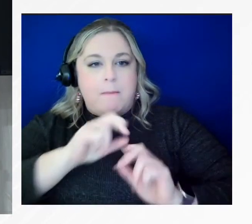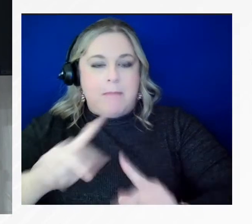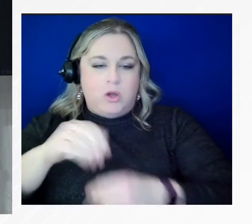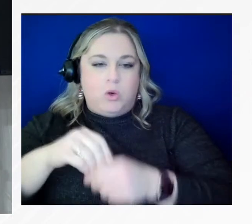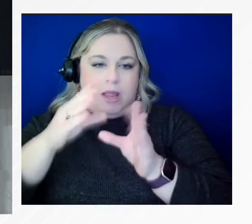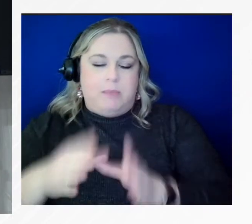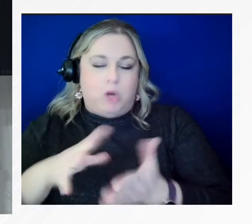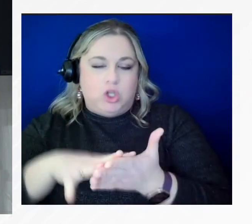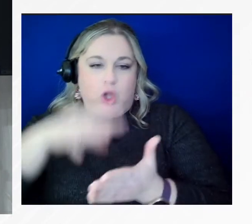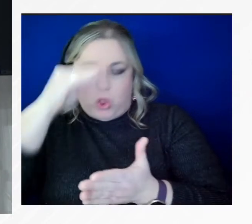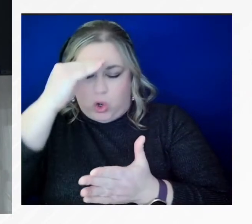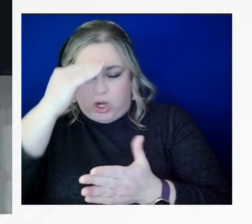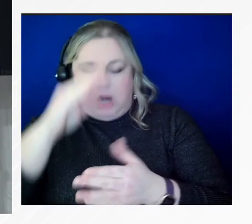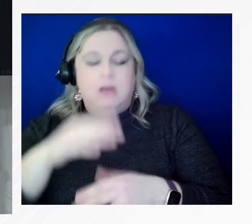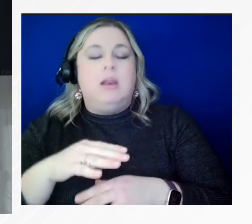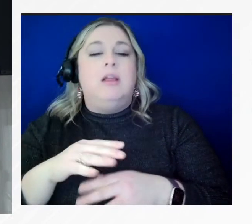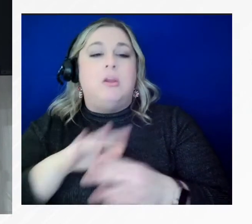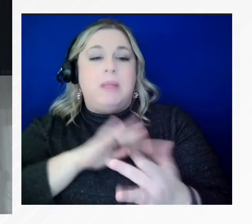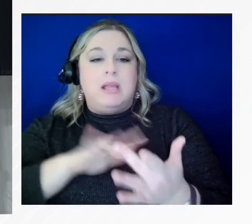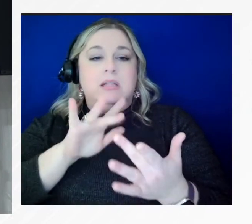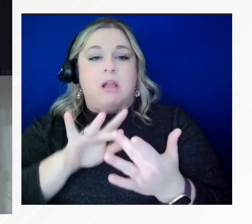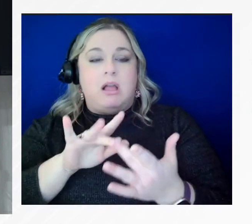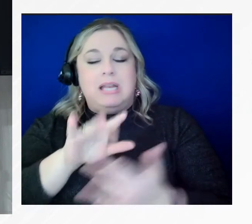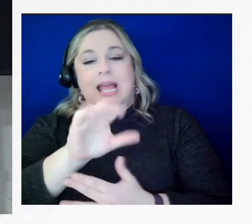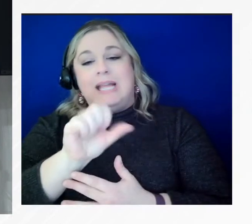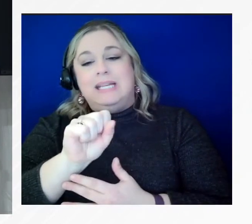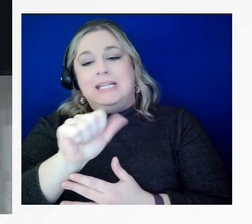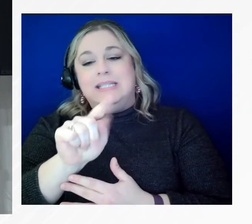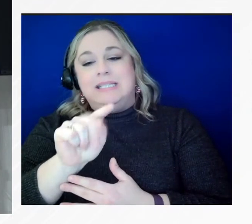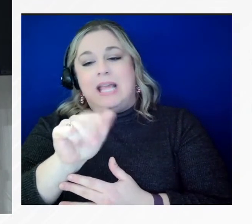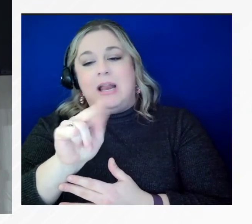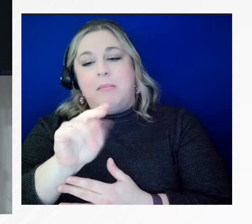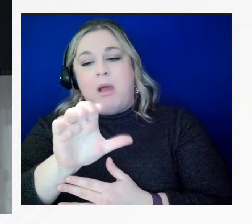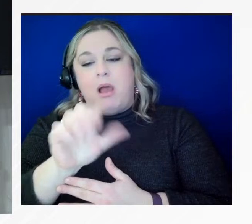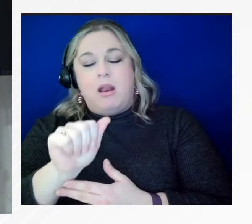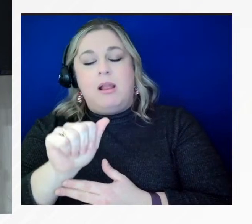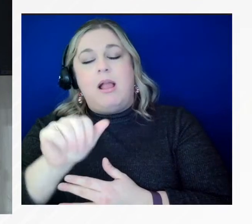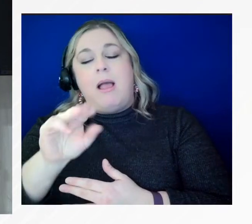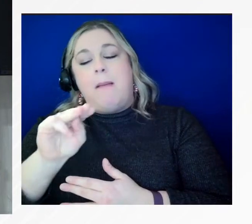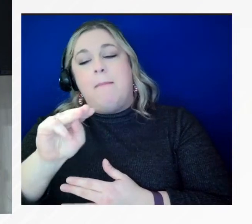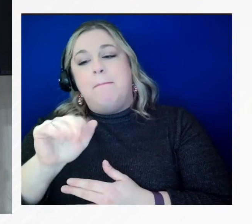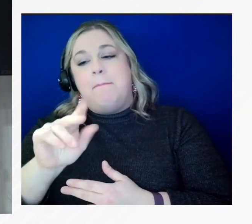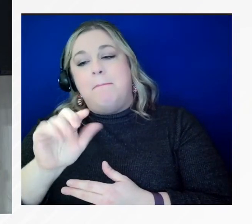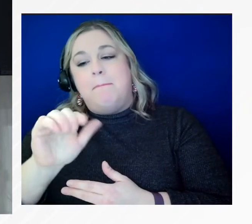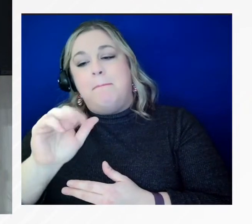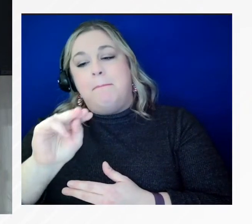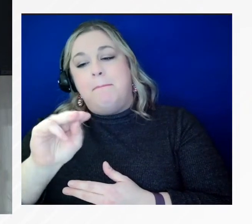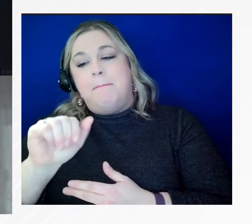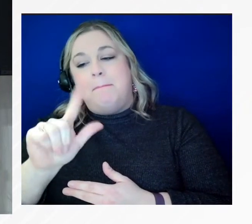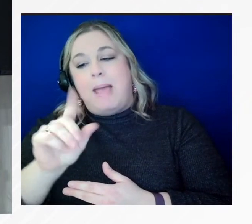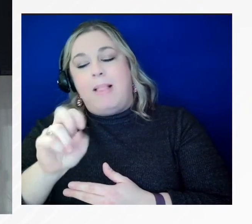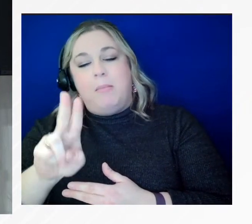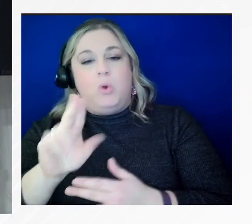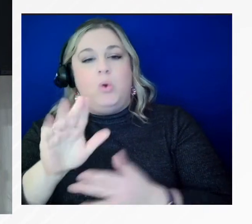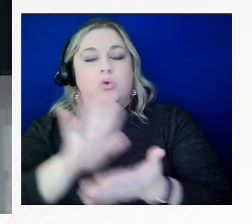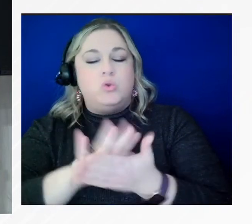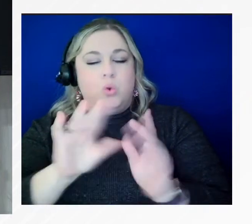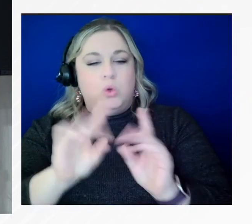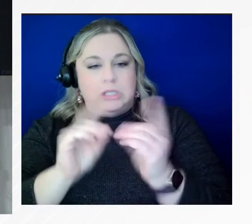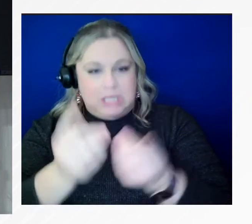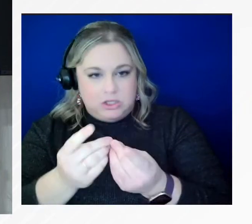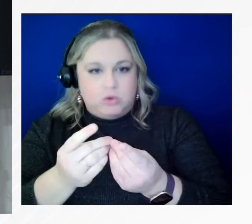Please contact Santa Monica Malibu School District for more information. As part of our commitment to recovery and